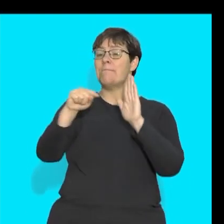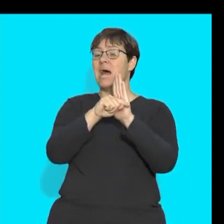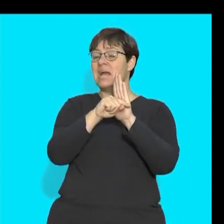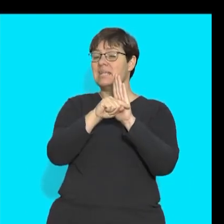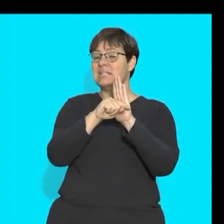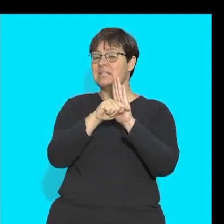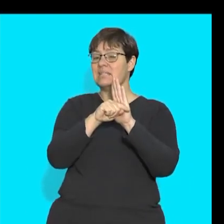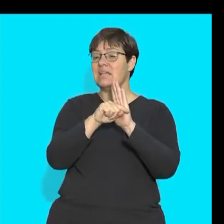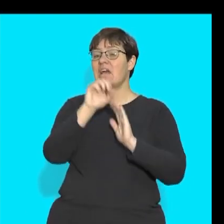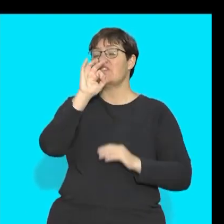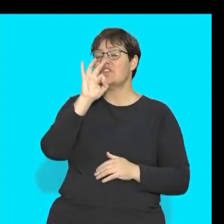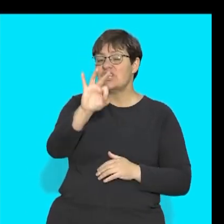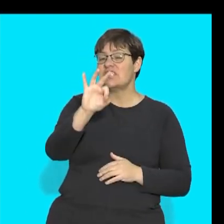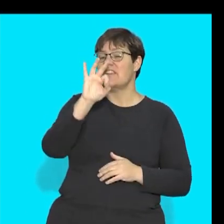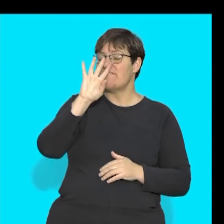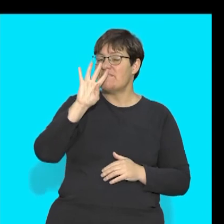power of minus